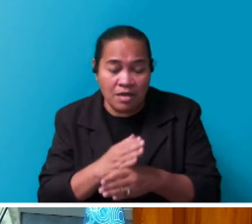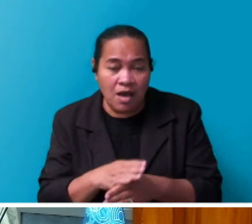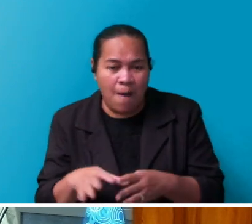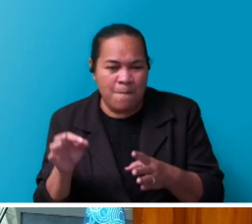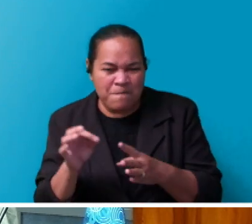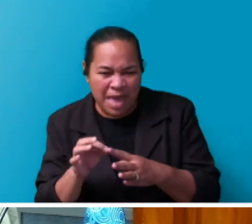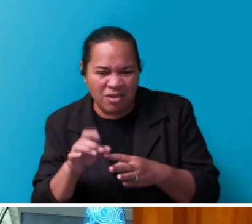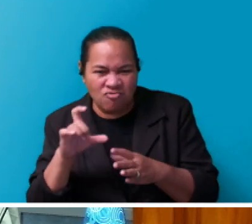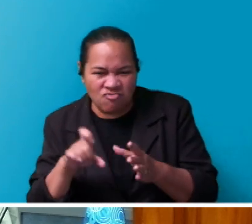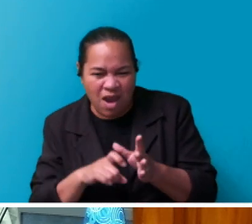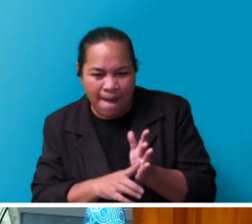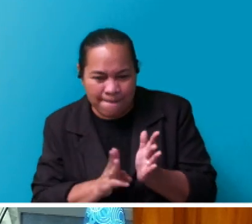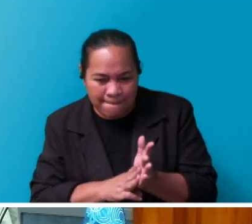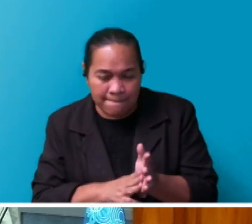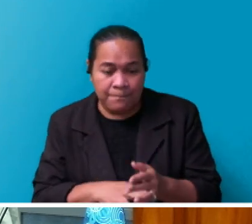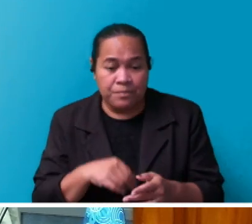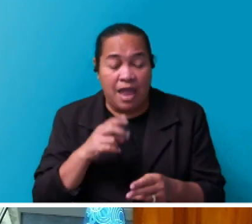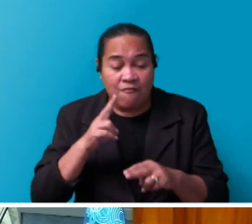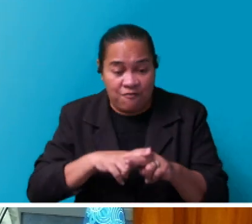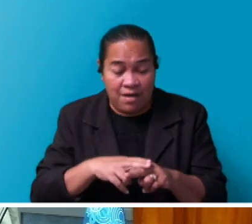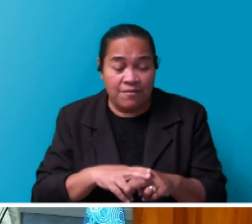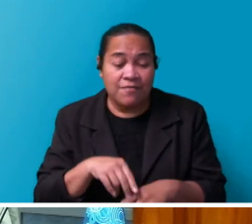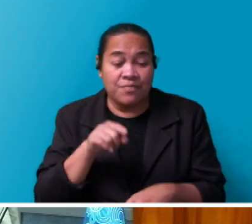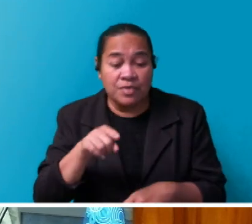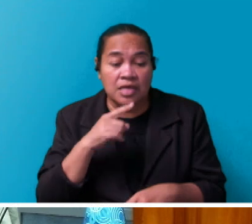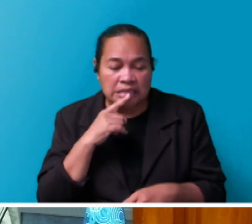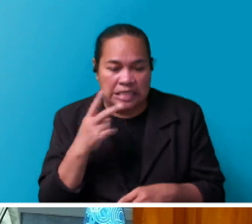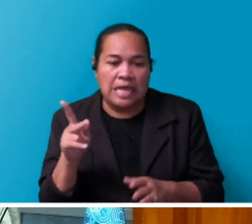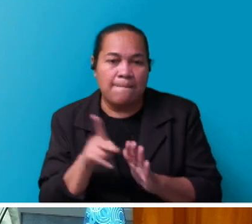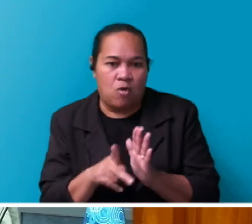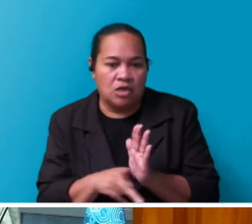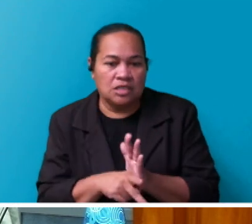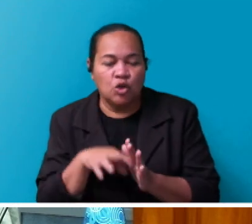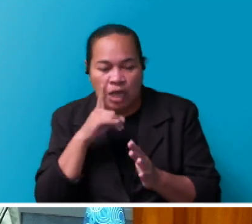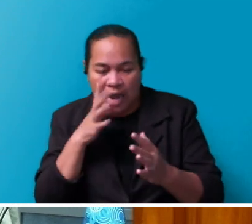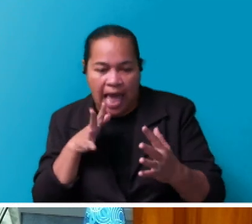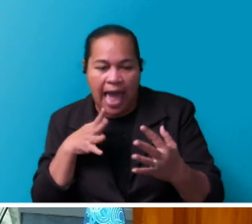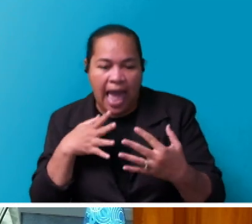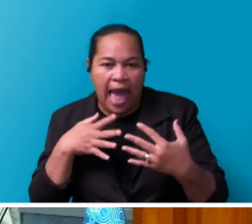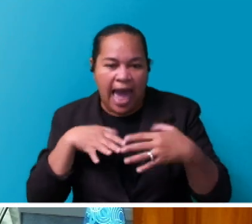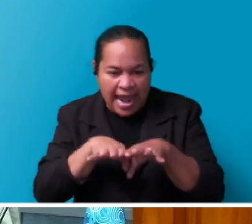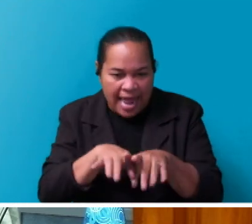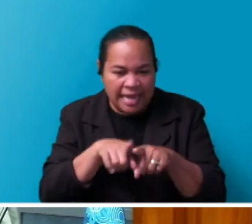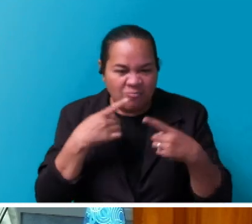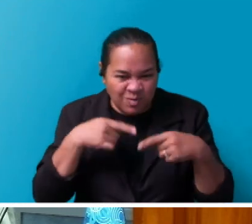short, as a unifying mechanism for policy alignment, shared learning,